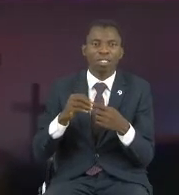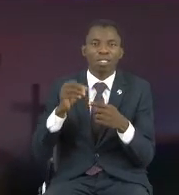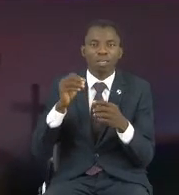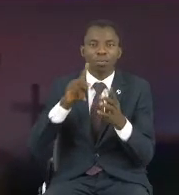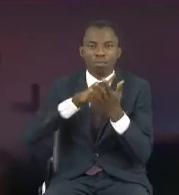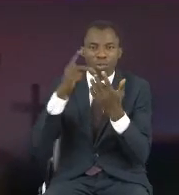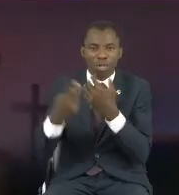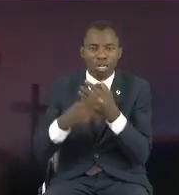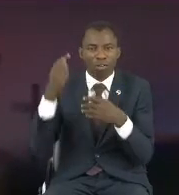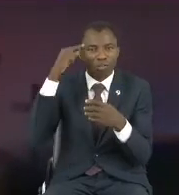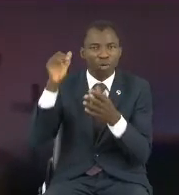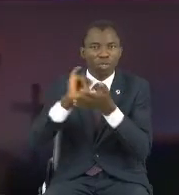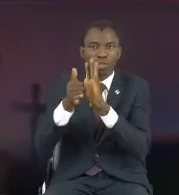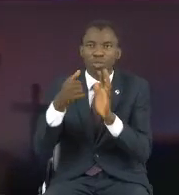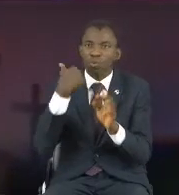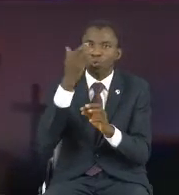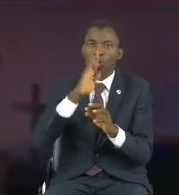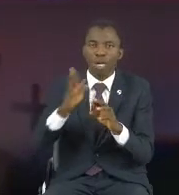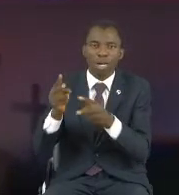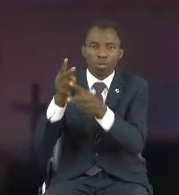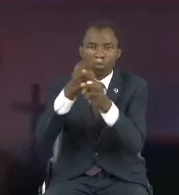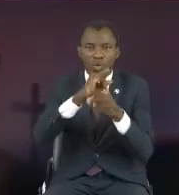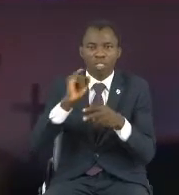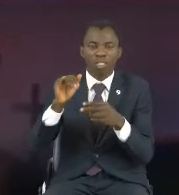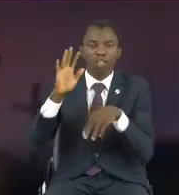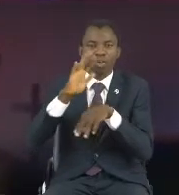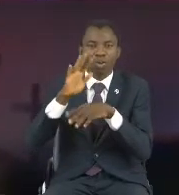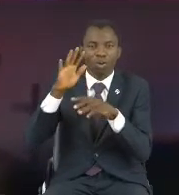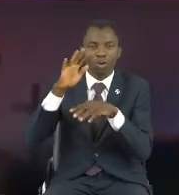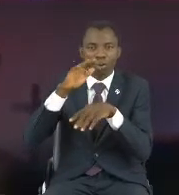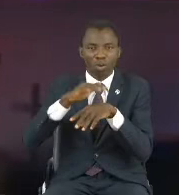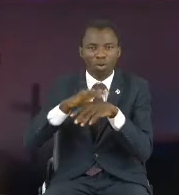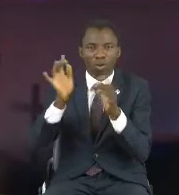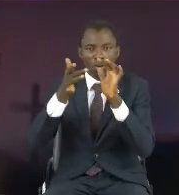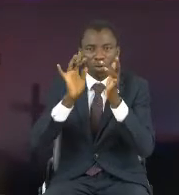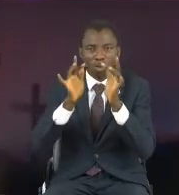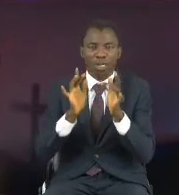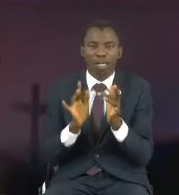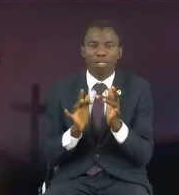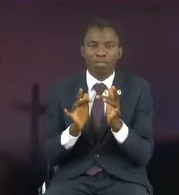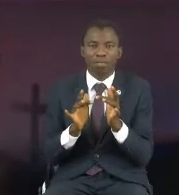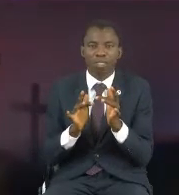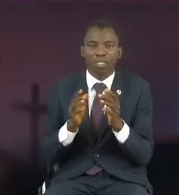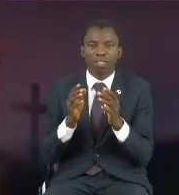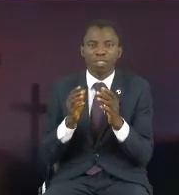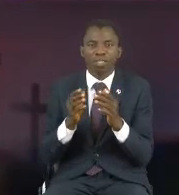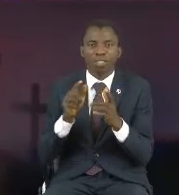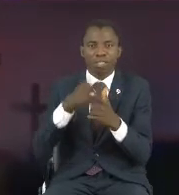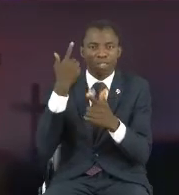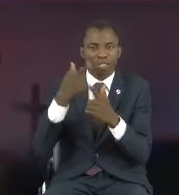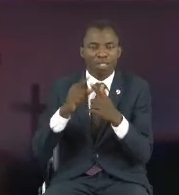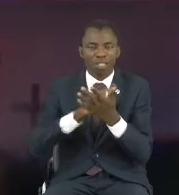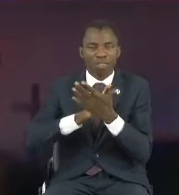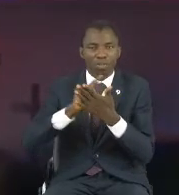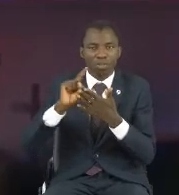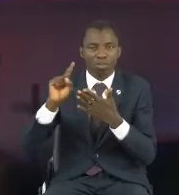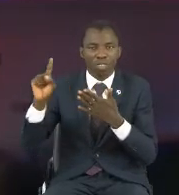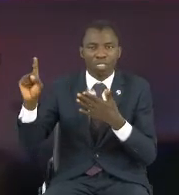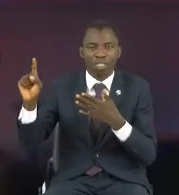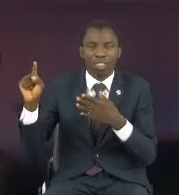online who gave their lives to Christ this next week, Sunday, 3rd